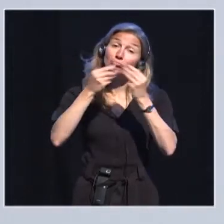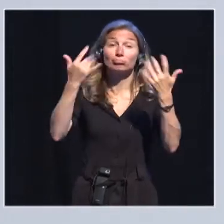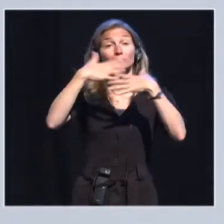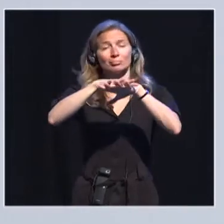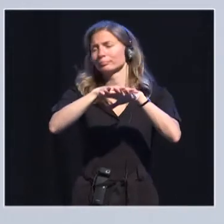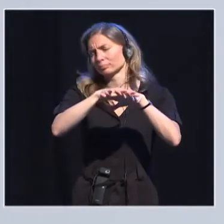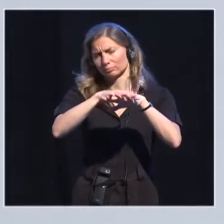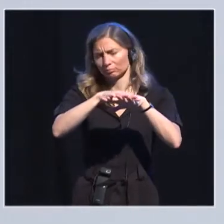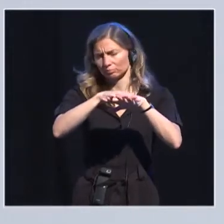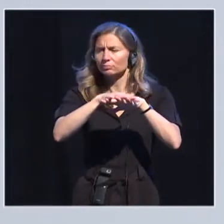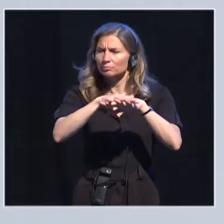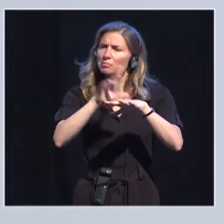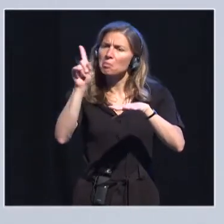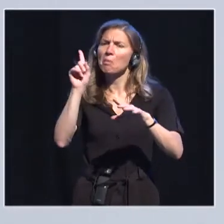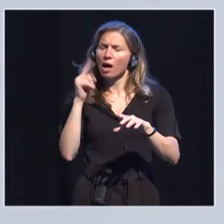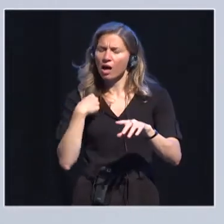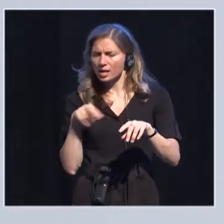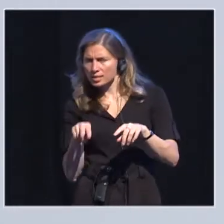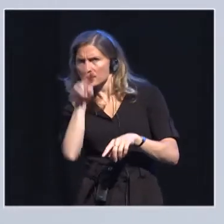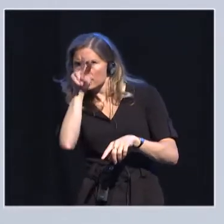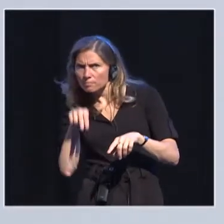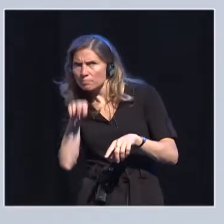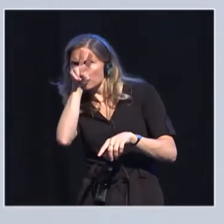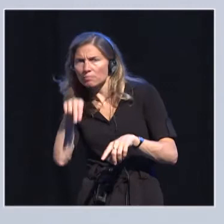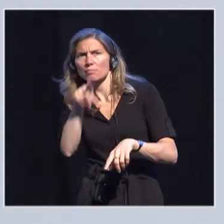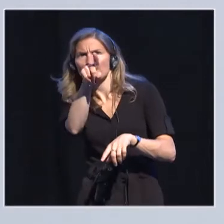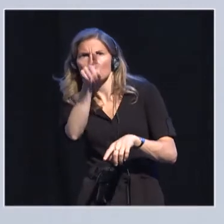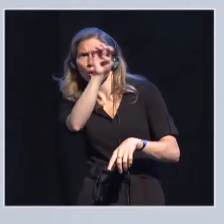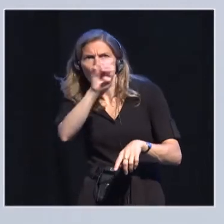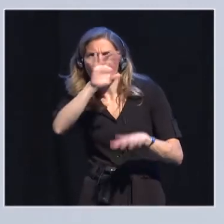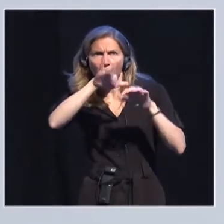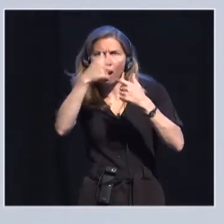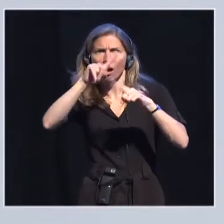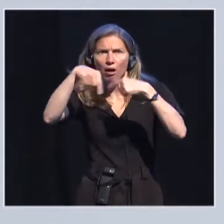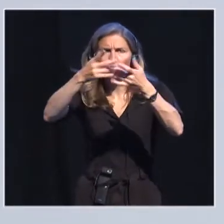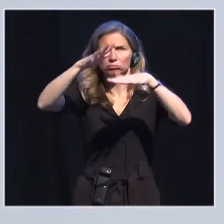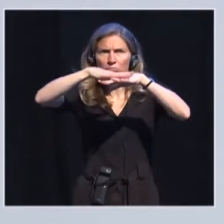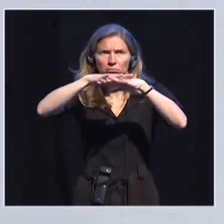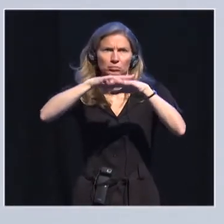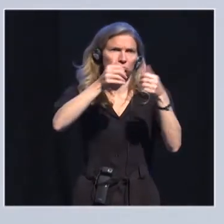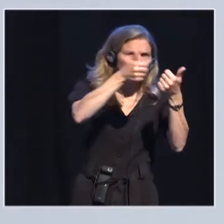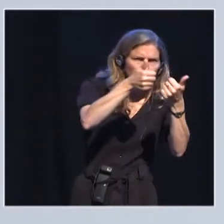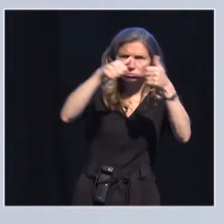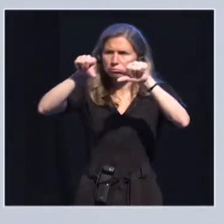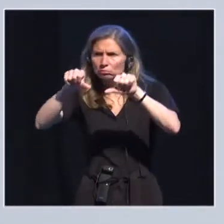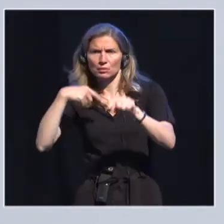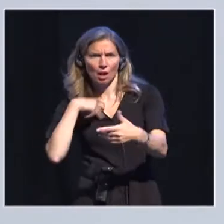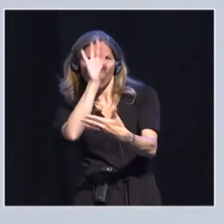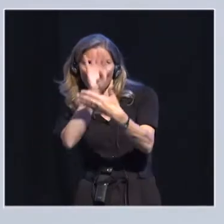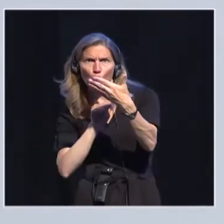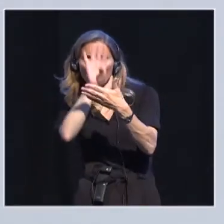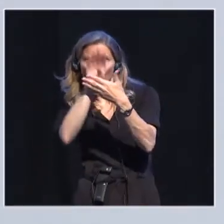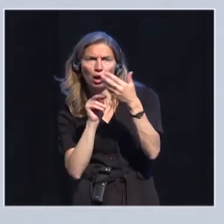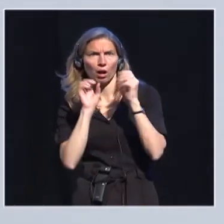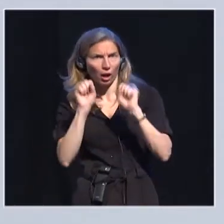perfect, but we can afford to learn from this experience, to learn from what went well and